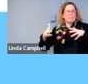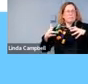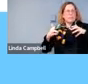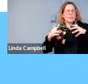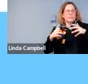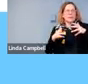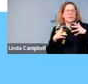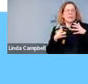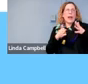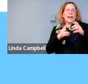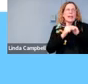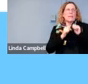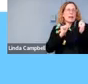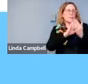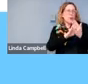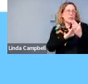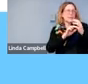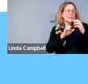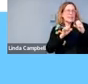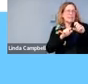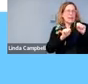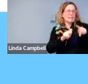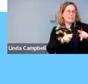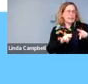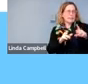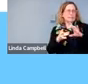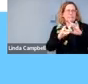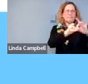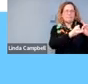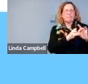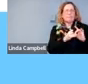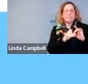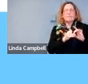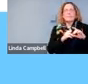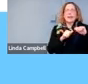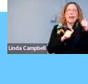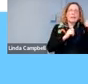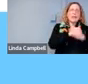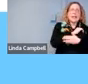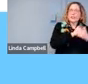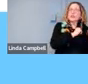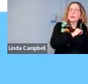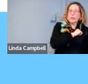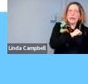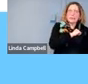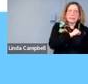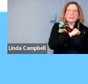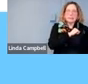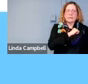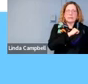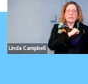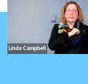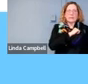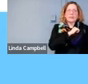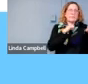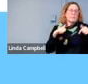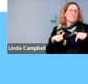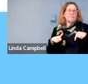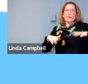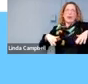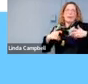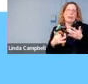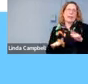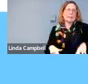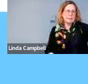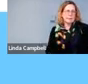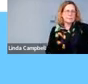no umbrella way of approaching invasive species in a cohesive way. Other countries do